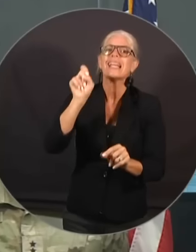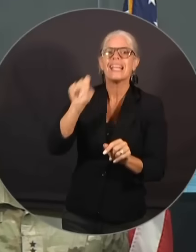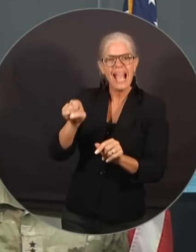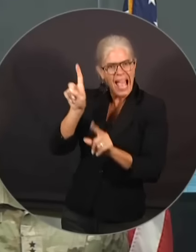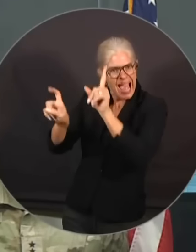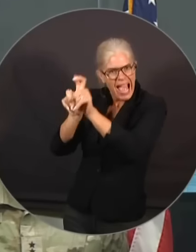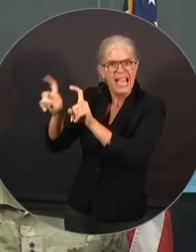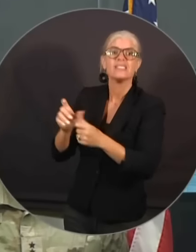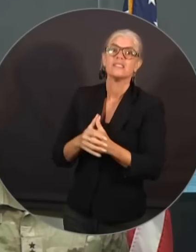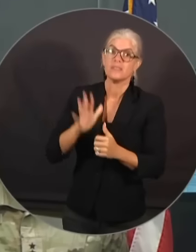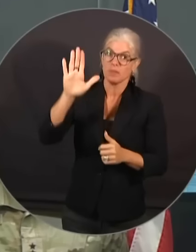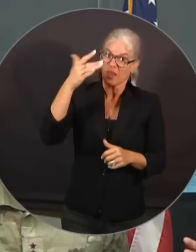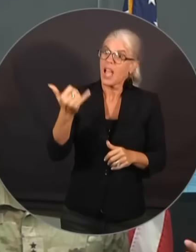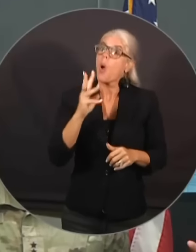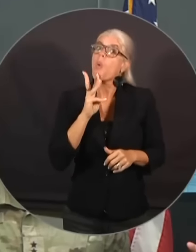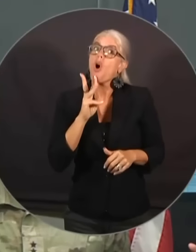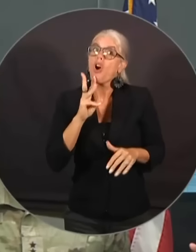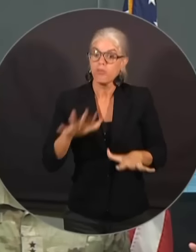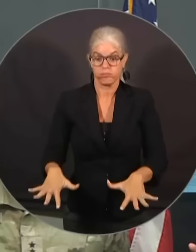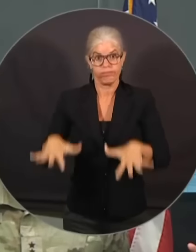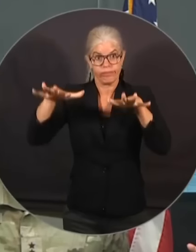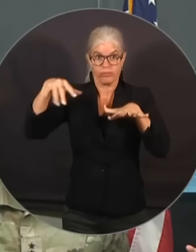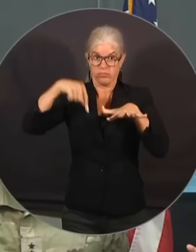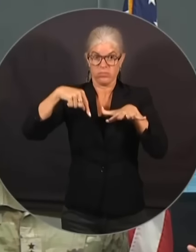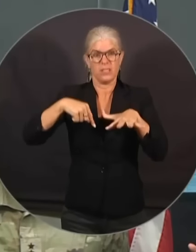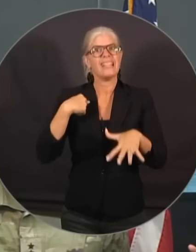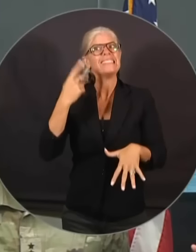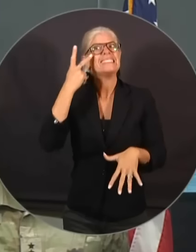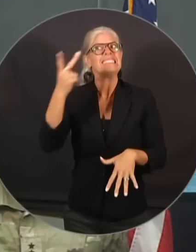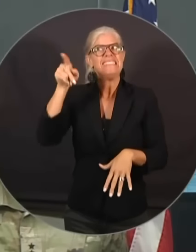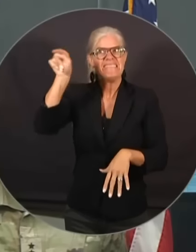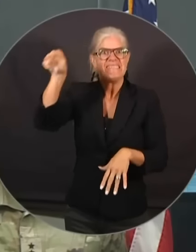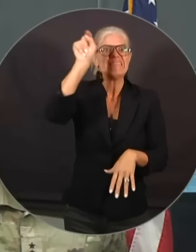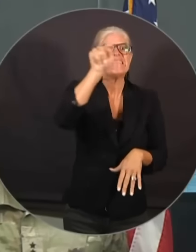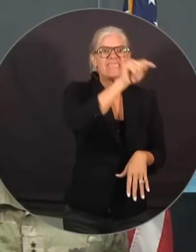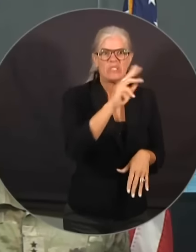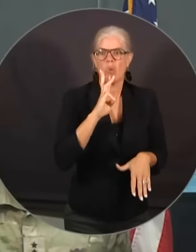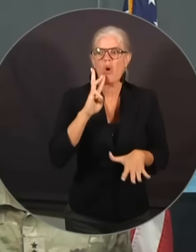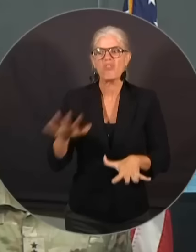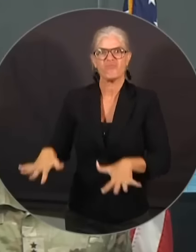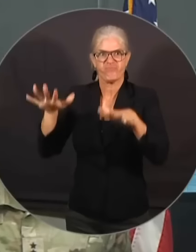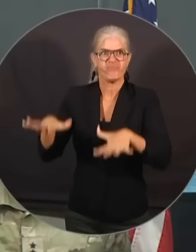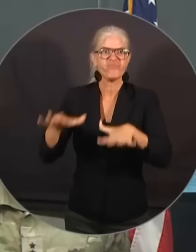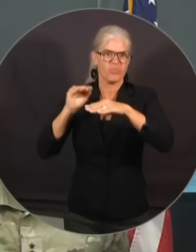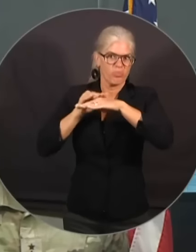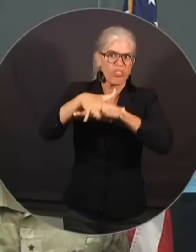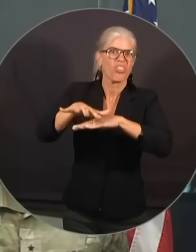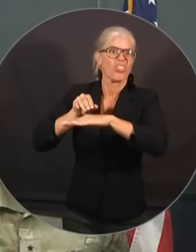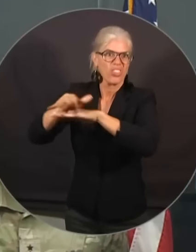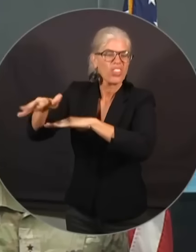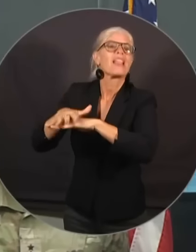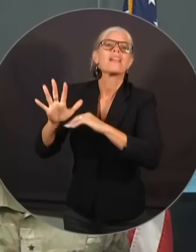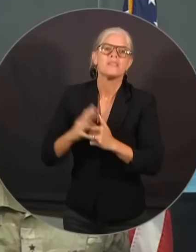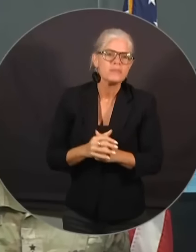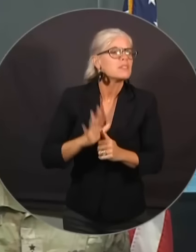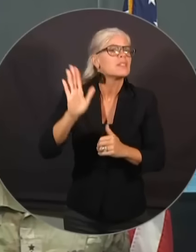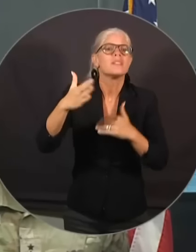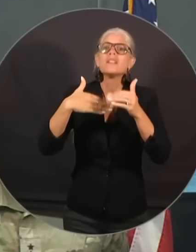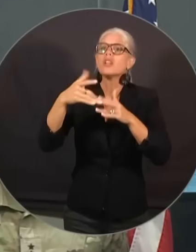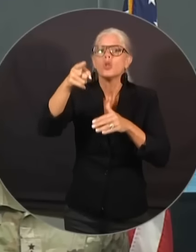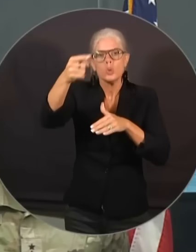water. We've already seen a lot of standing water in different parts of the state already. We're likely to see more of that. You never know what's in the